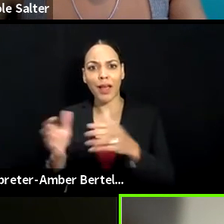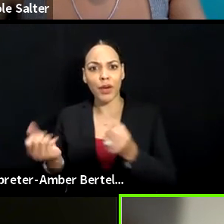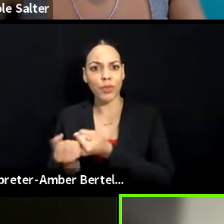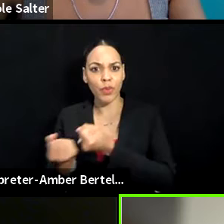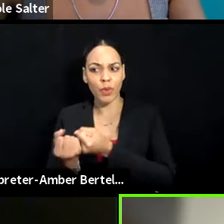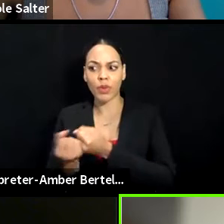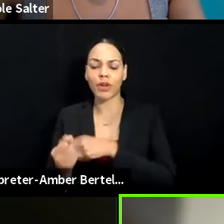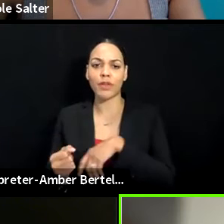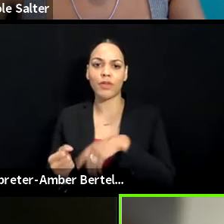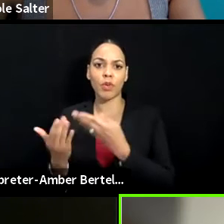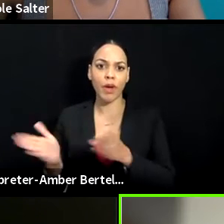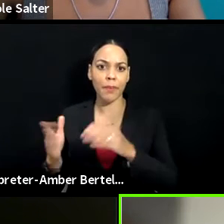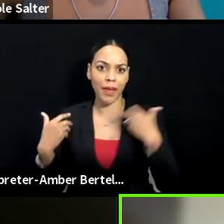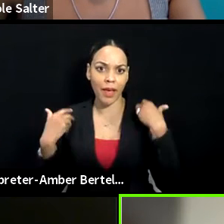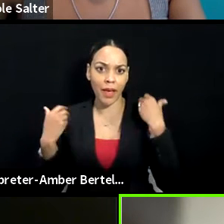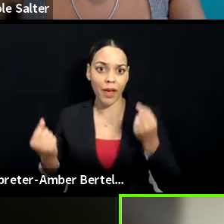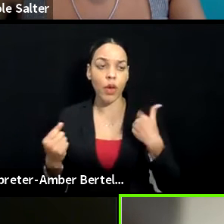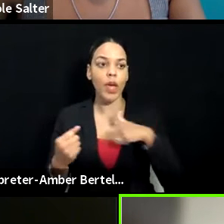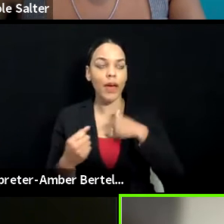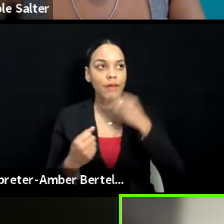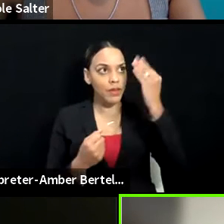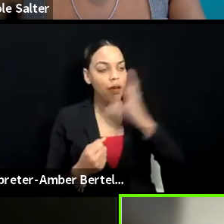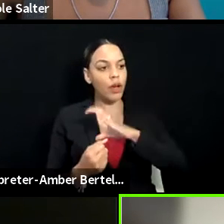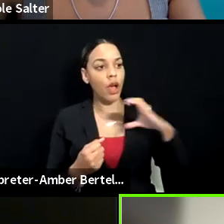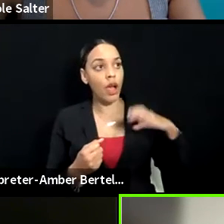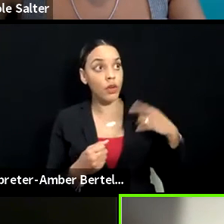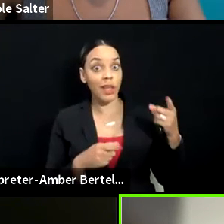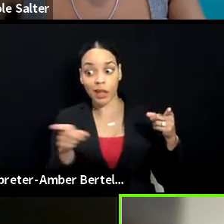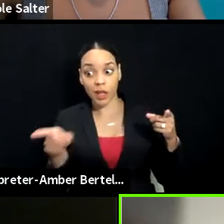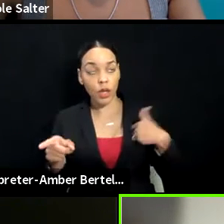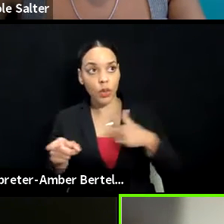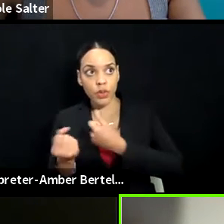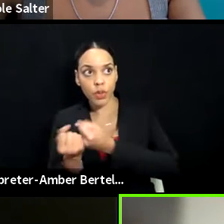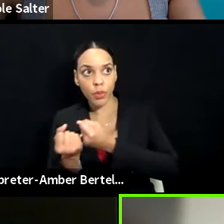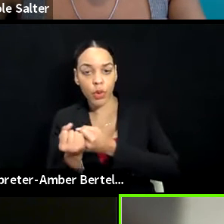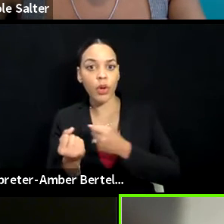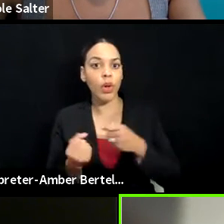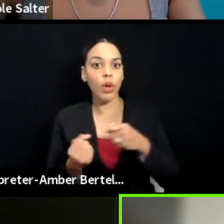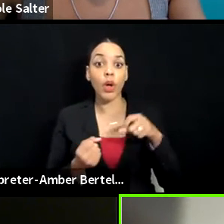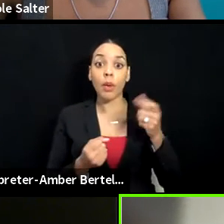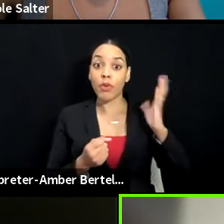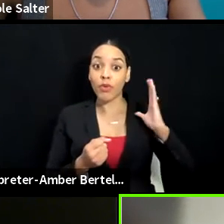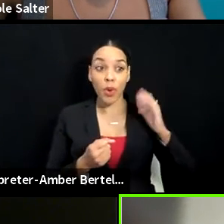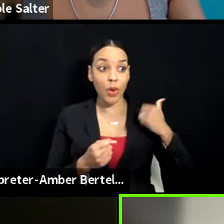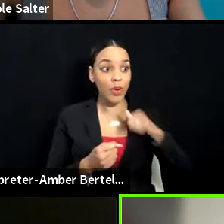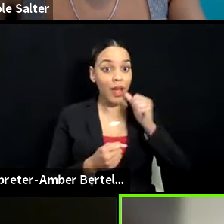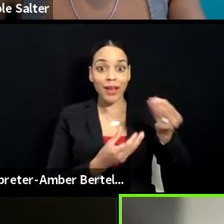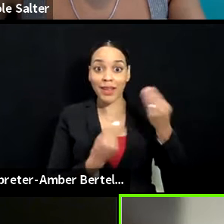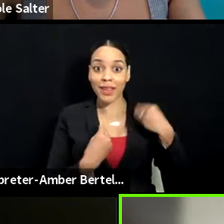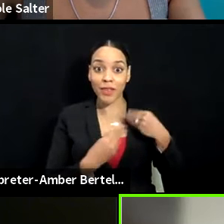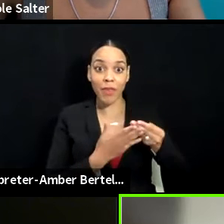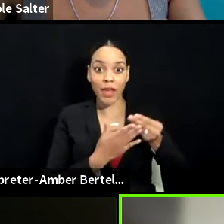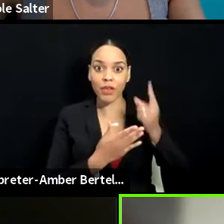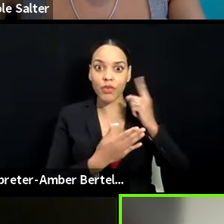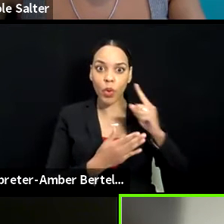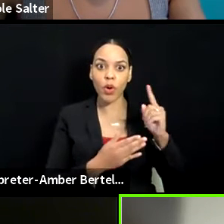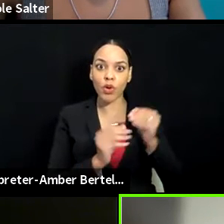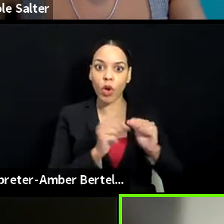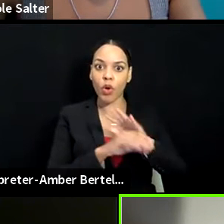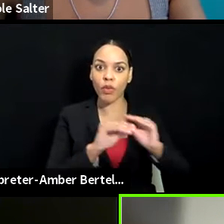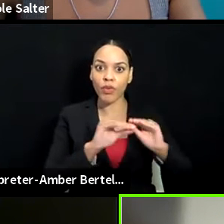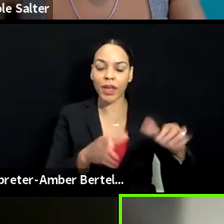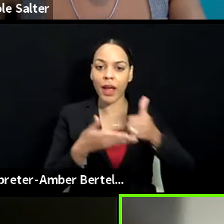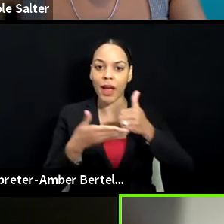Congress that. We've had to advocate to get, we weren't going to initially get COVID relief funding for tribal nations. We had to fight for that. And we had to explain to